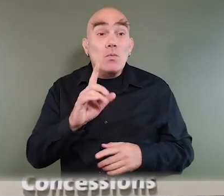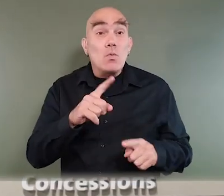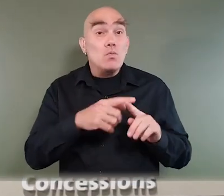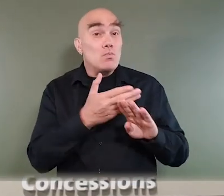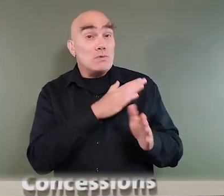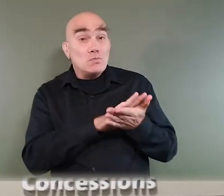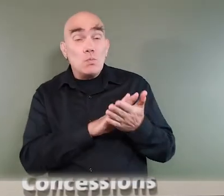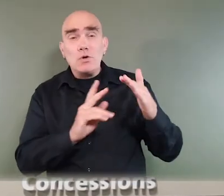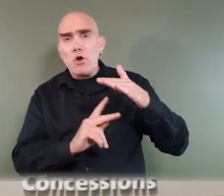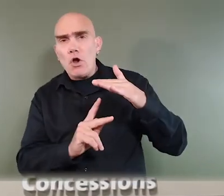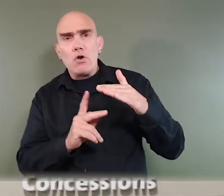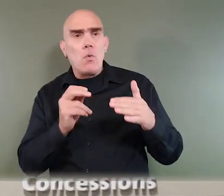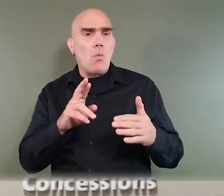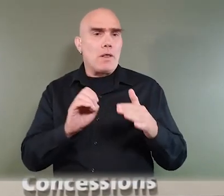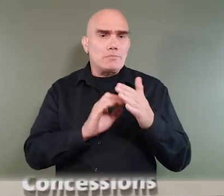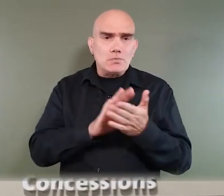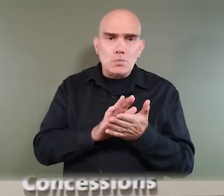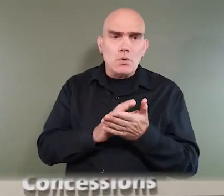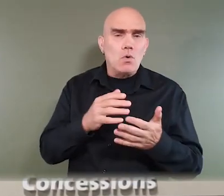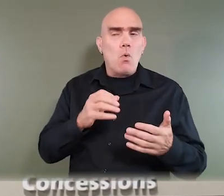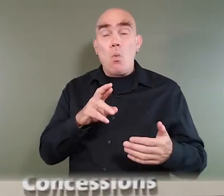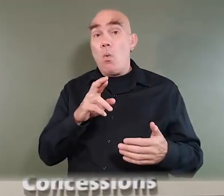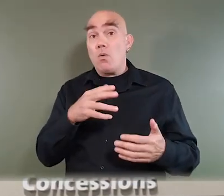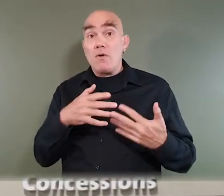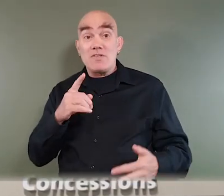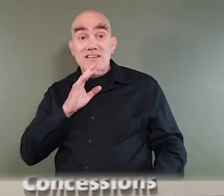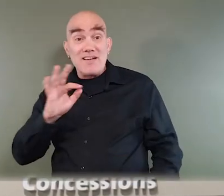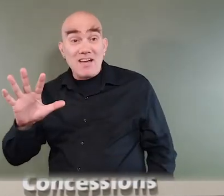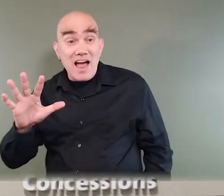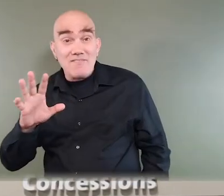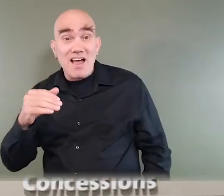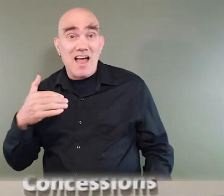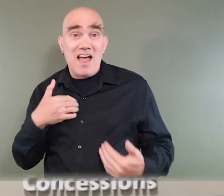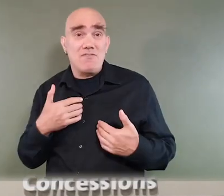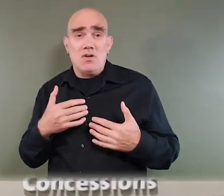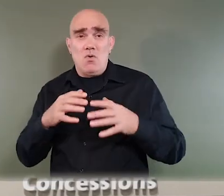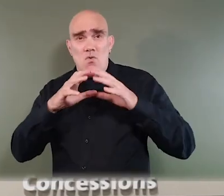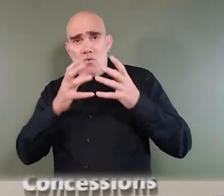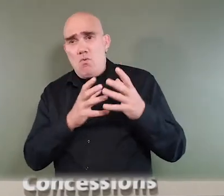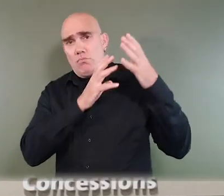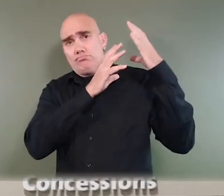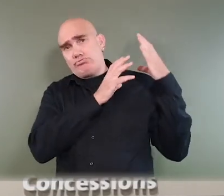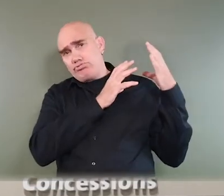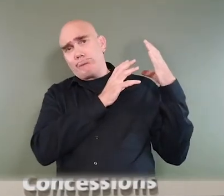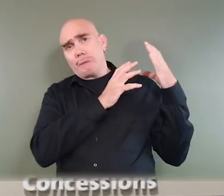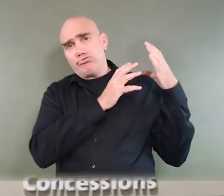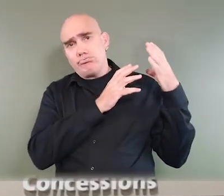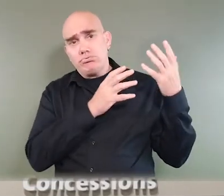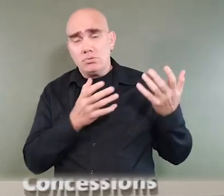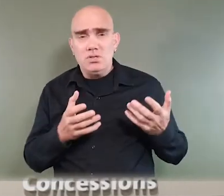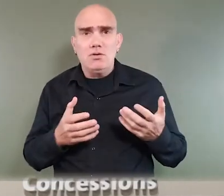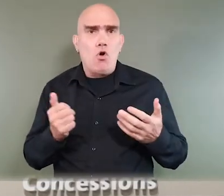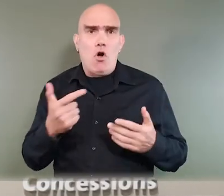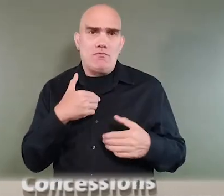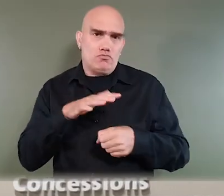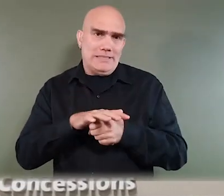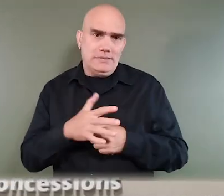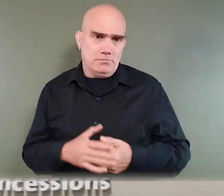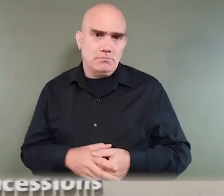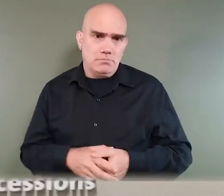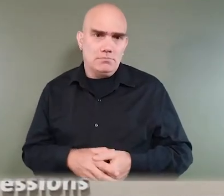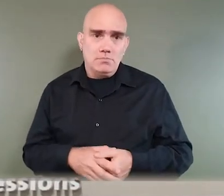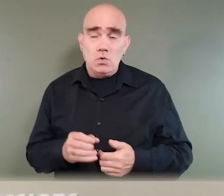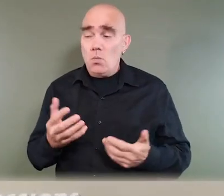whether you're 95 years old and you got the weight of the world on your shoulders, we all have stress. So what we can do is work on a